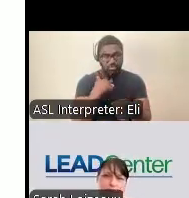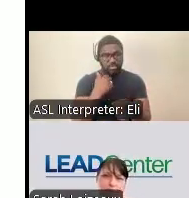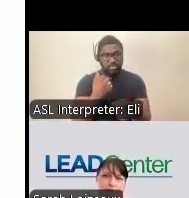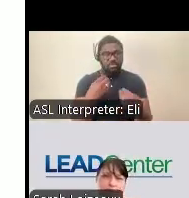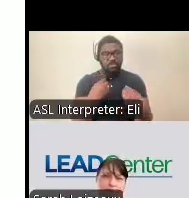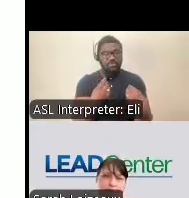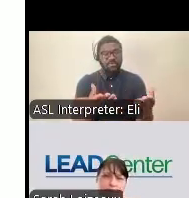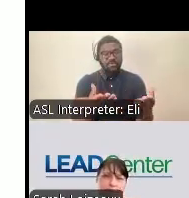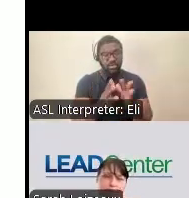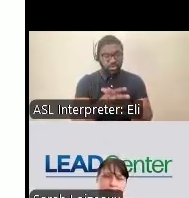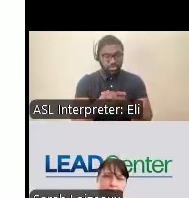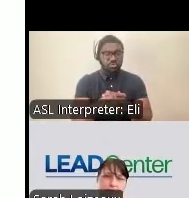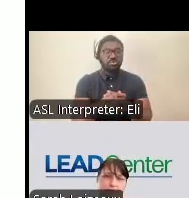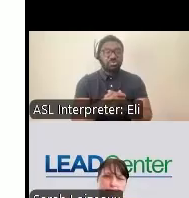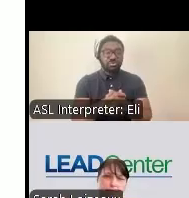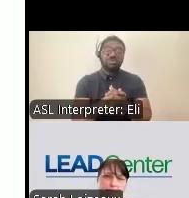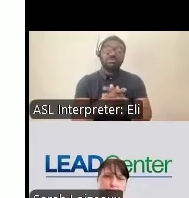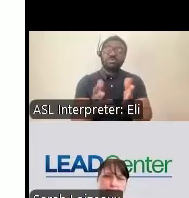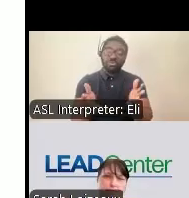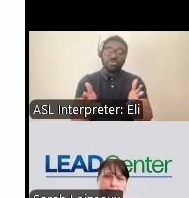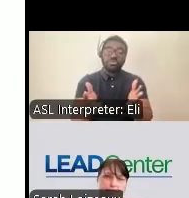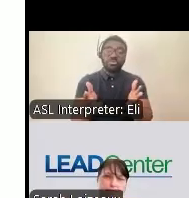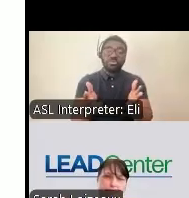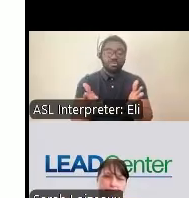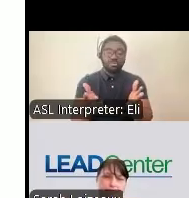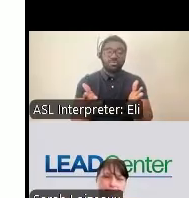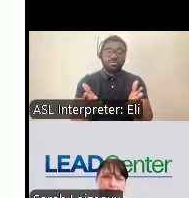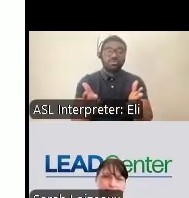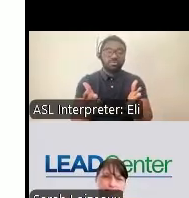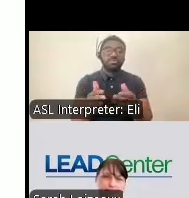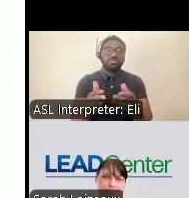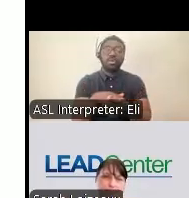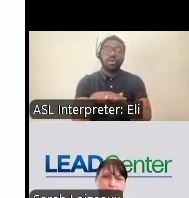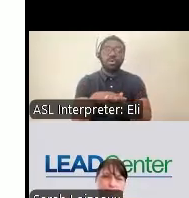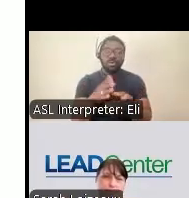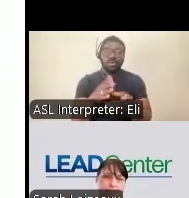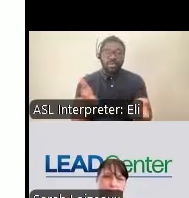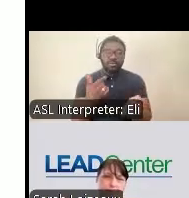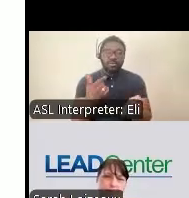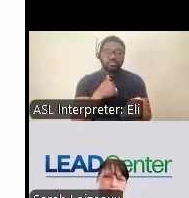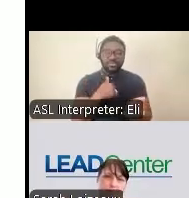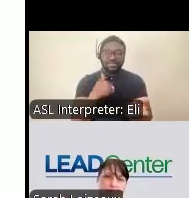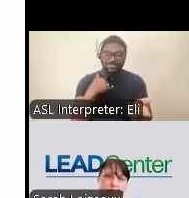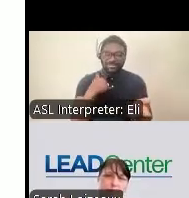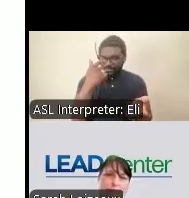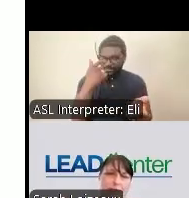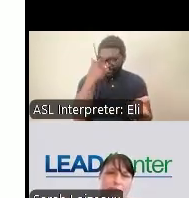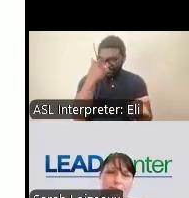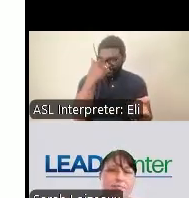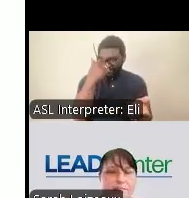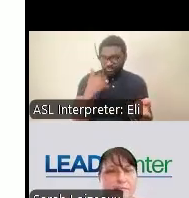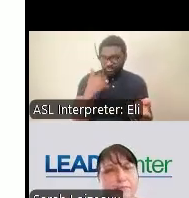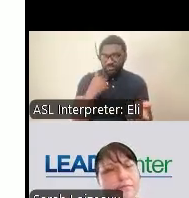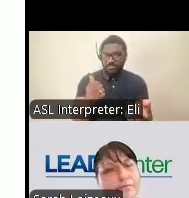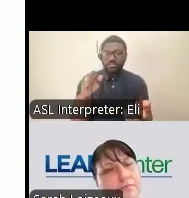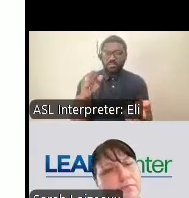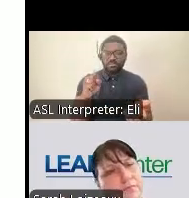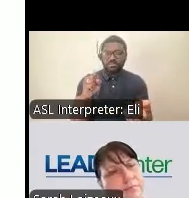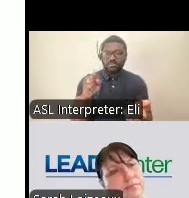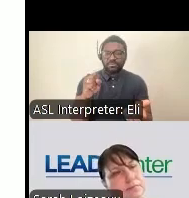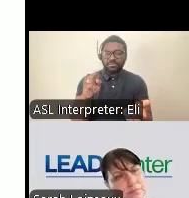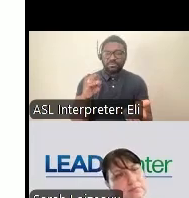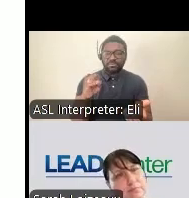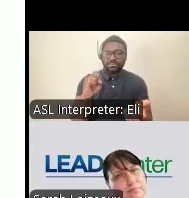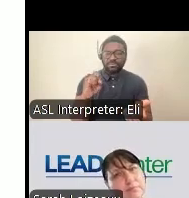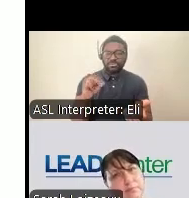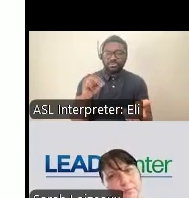providers. Like locally here, we have Mental Health Association. Just start there. You know, they would probably be a wealth